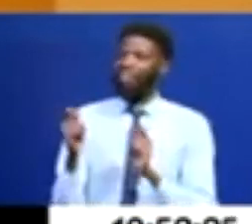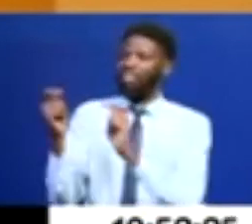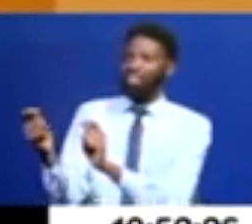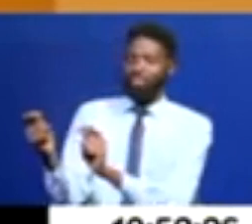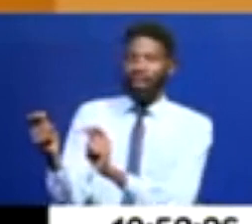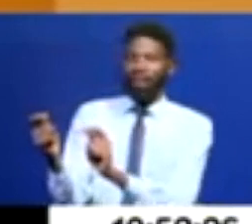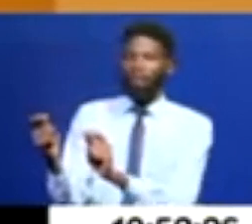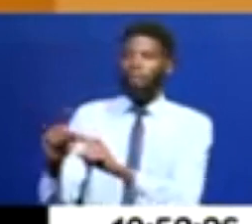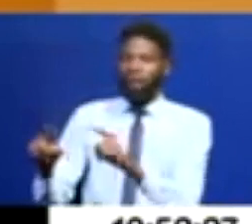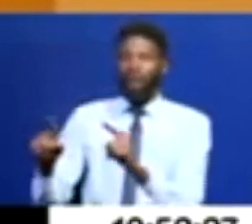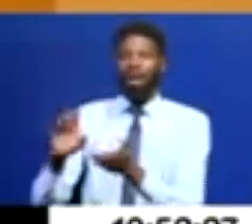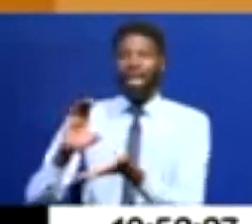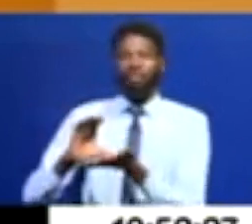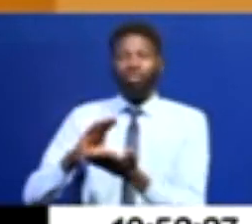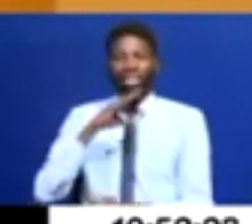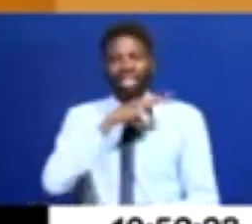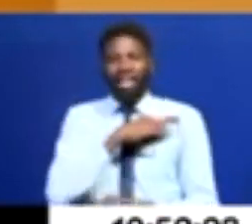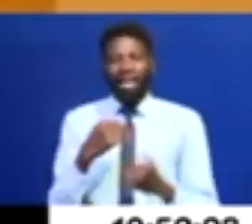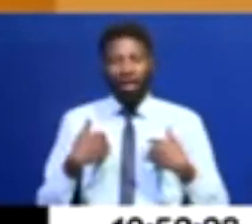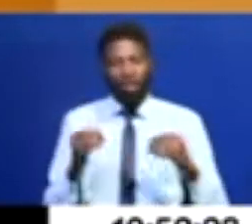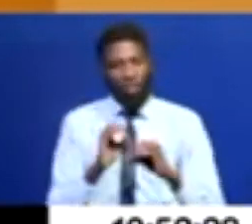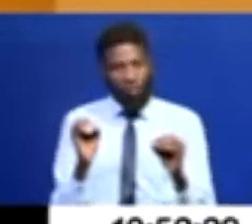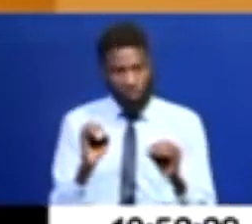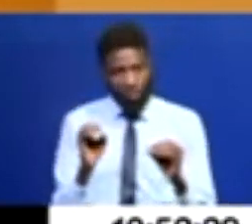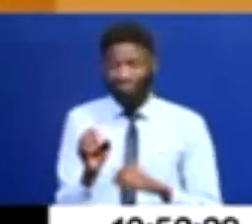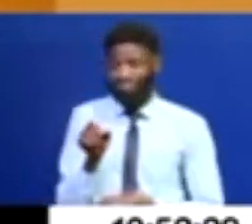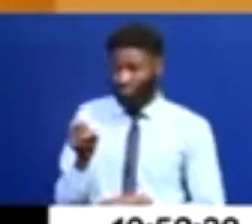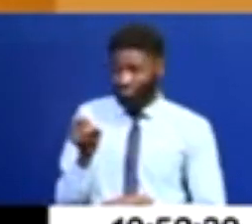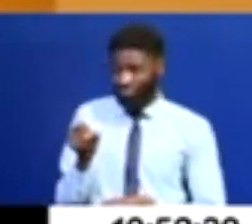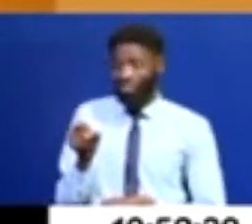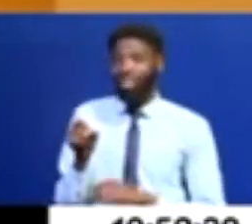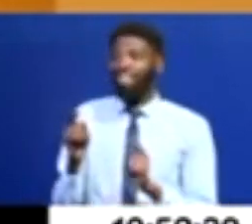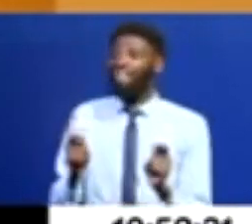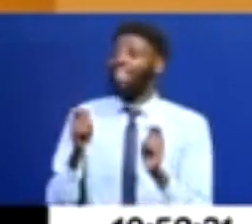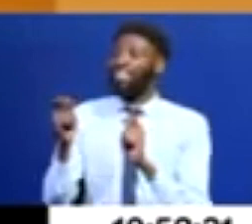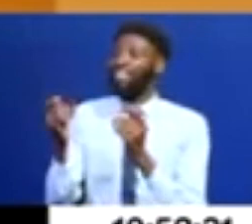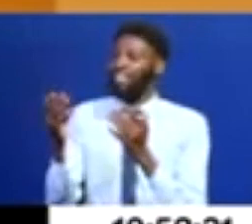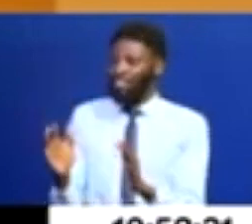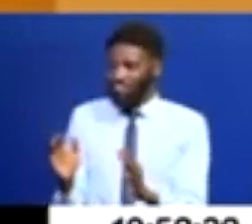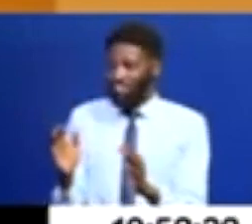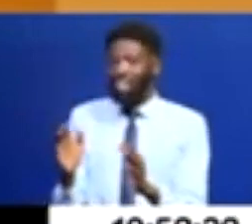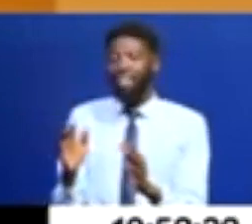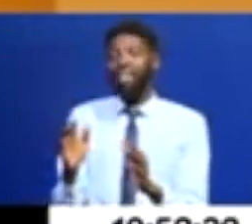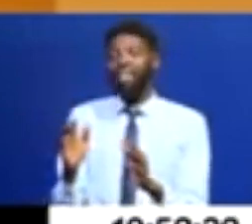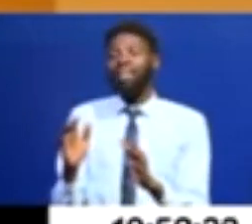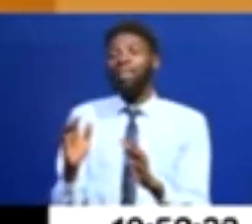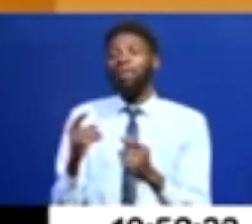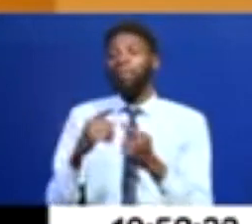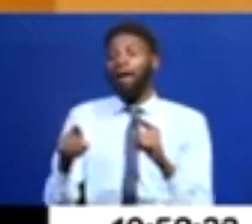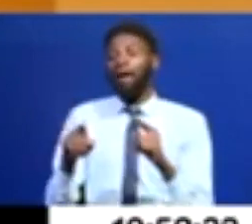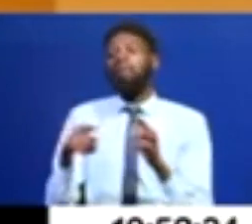gains, this is what it says, mm-hmm. and the property is subsequently transferred in a taxable transaction within a period